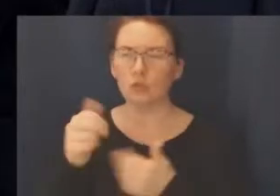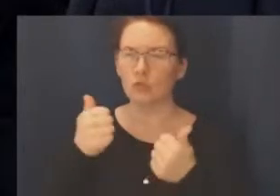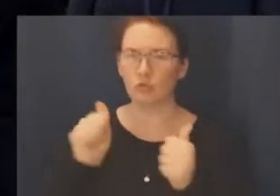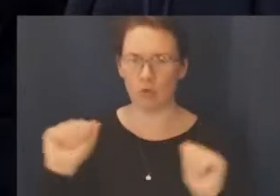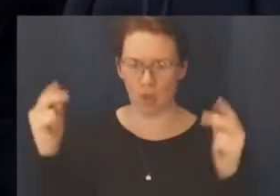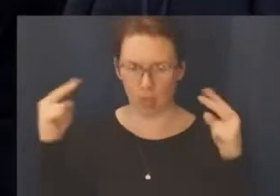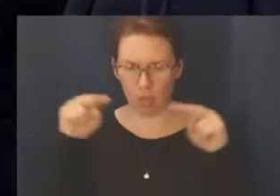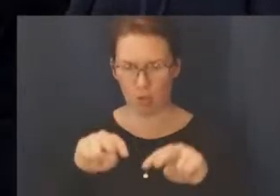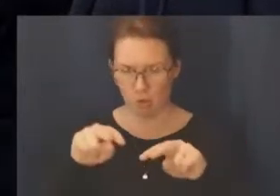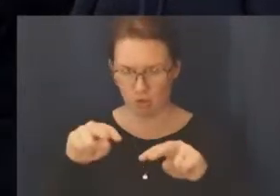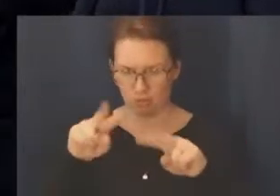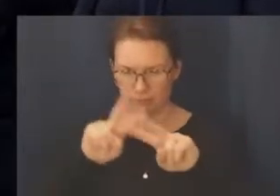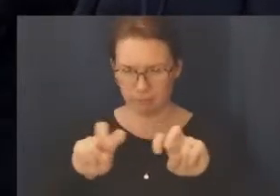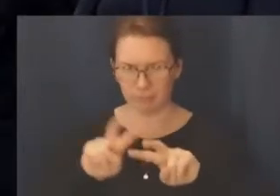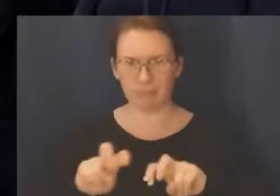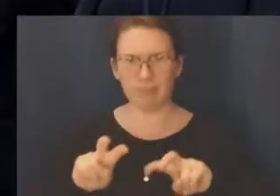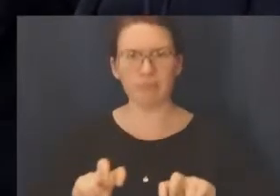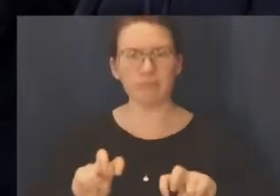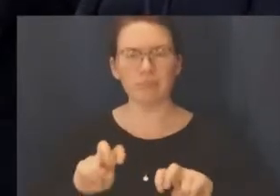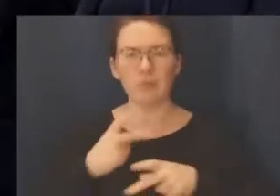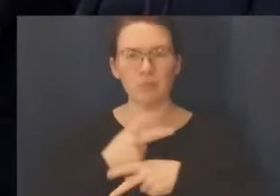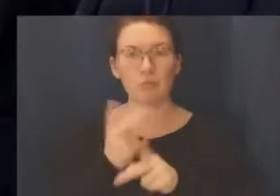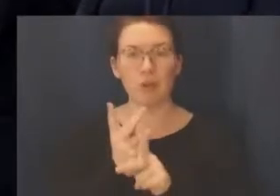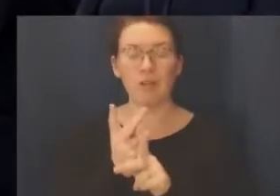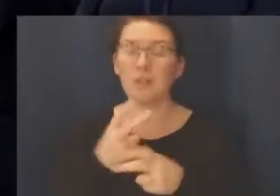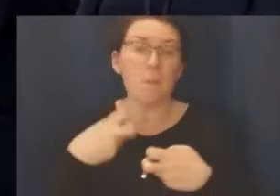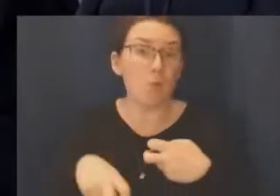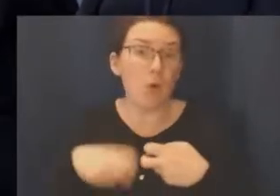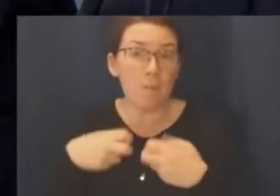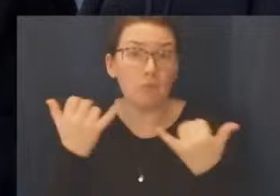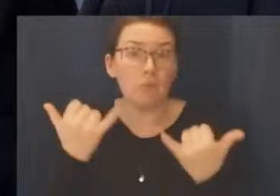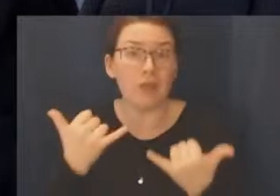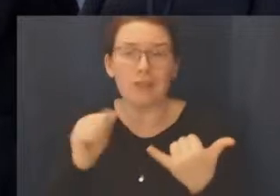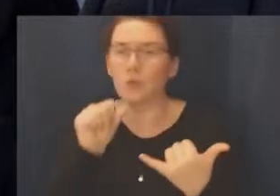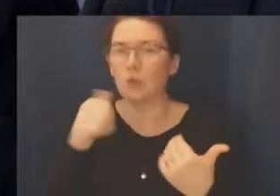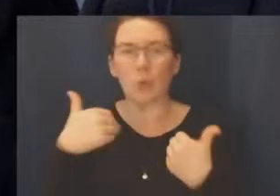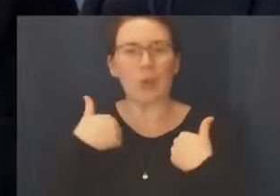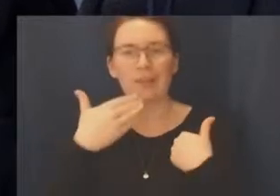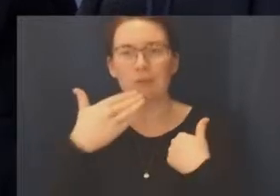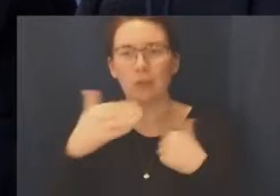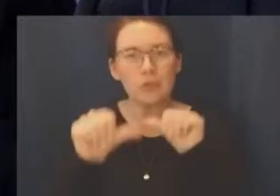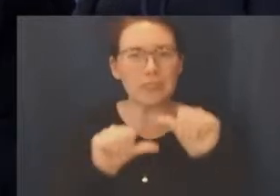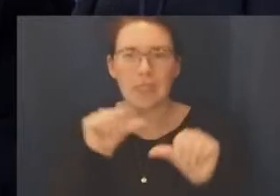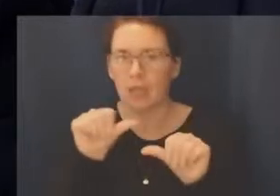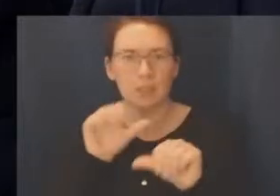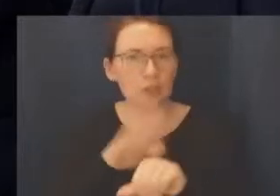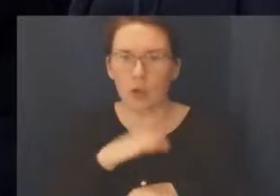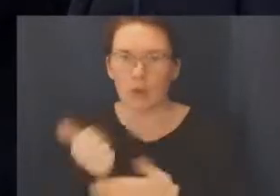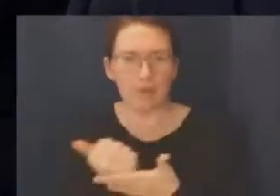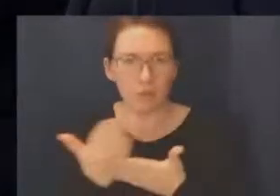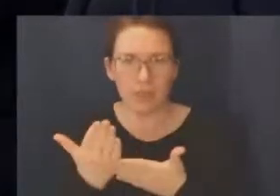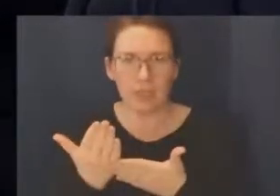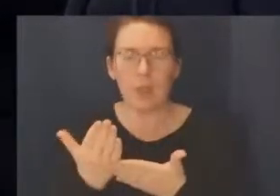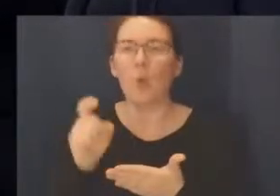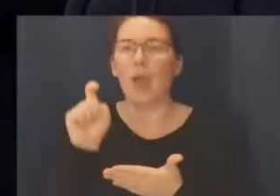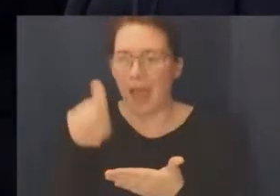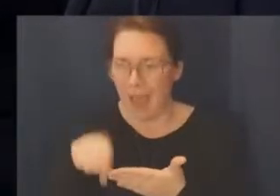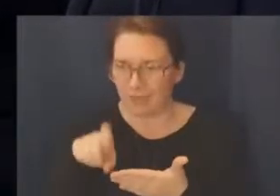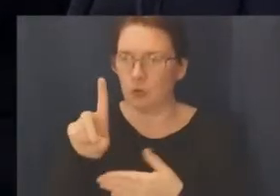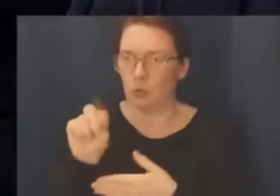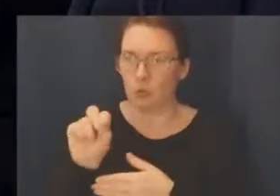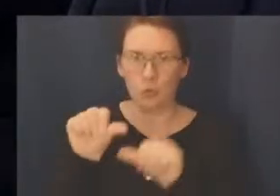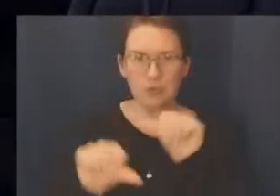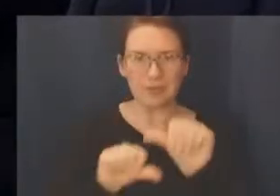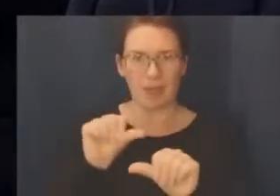problems is we don't have good science on everything. And we need to have science before we take policy action. And